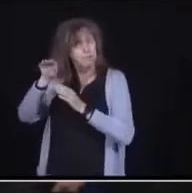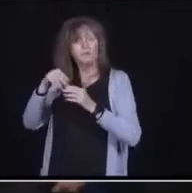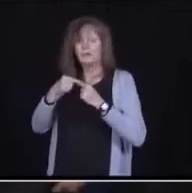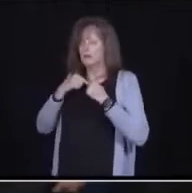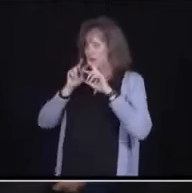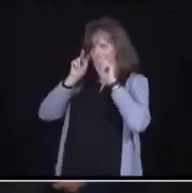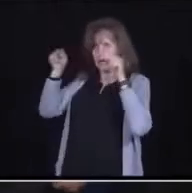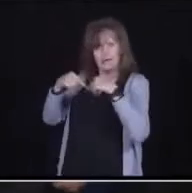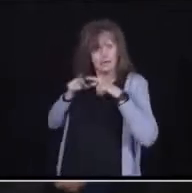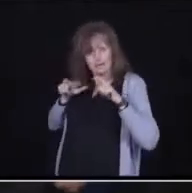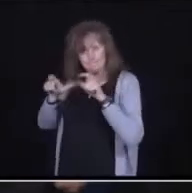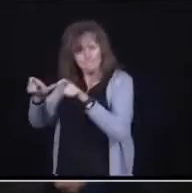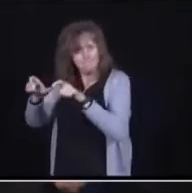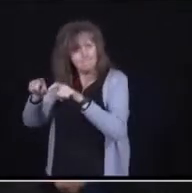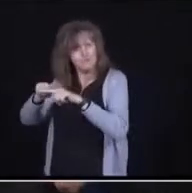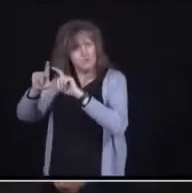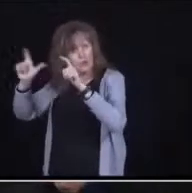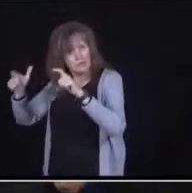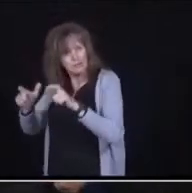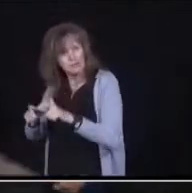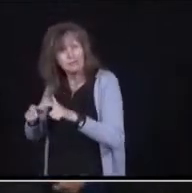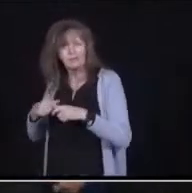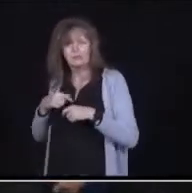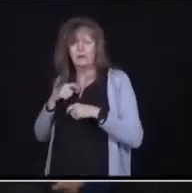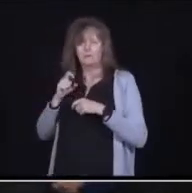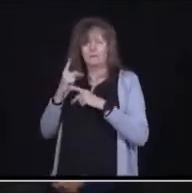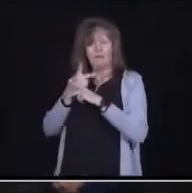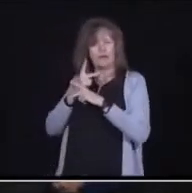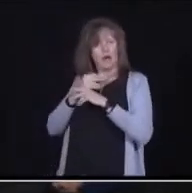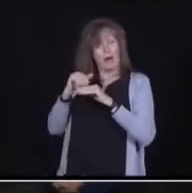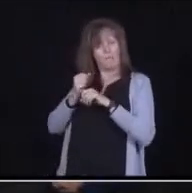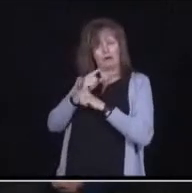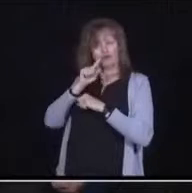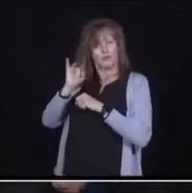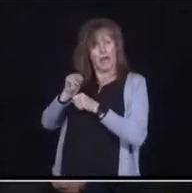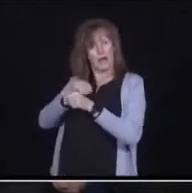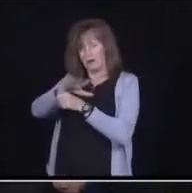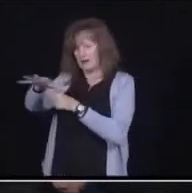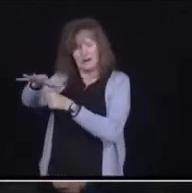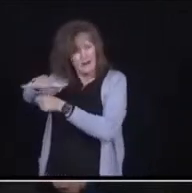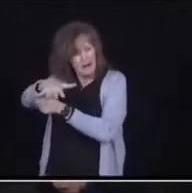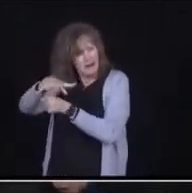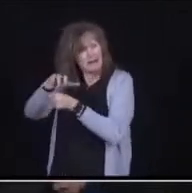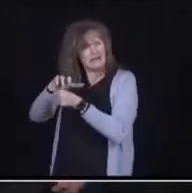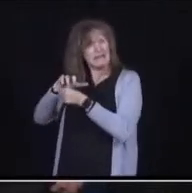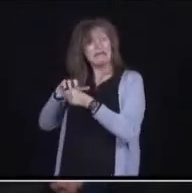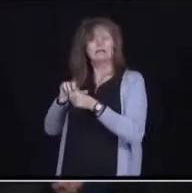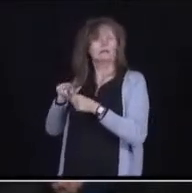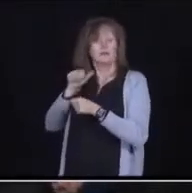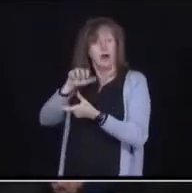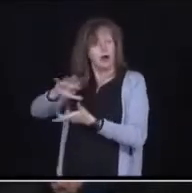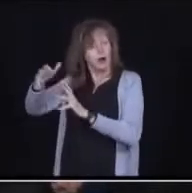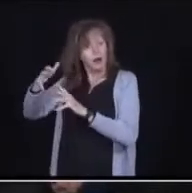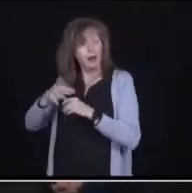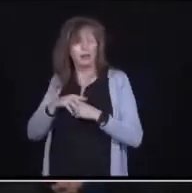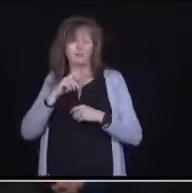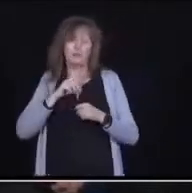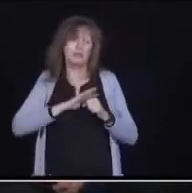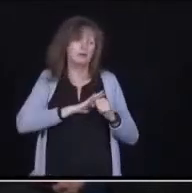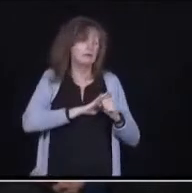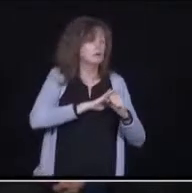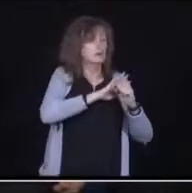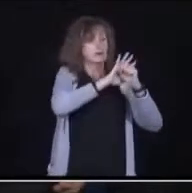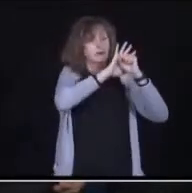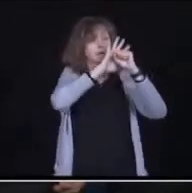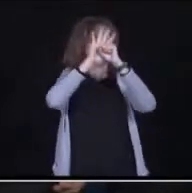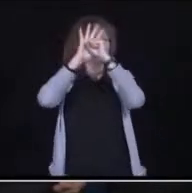around them and making sure that they don't spread, from figuring out are there particular groups within the population that may